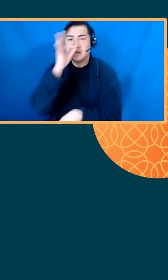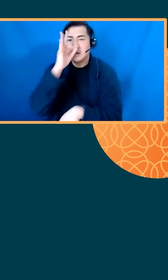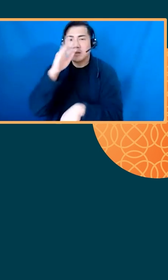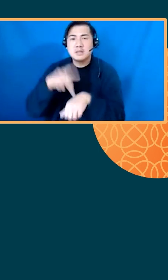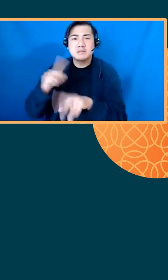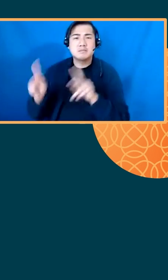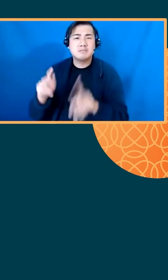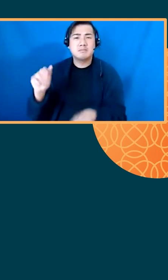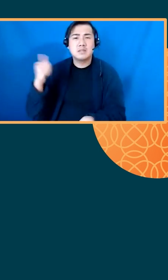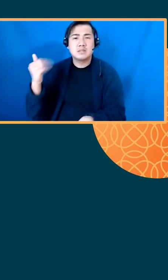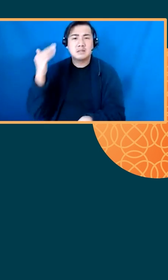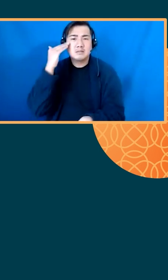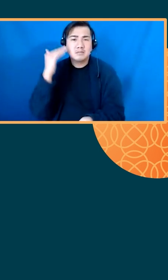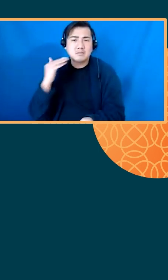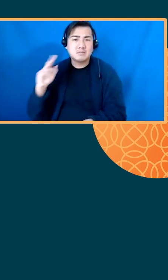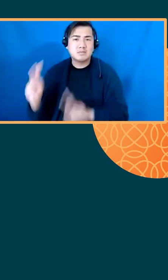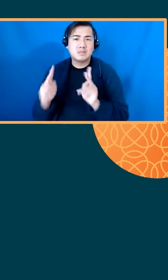Filipino, other Koreans,